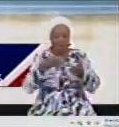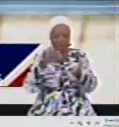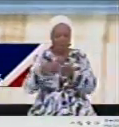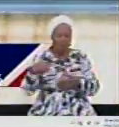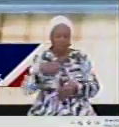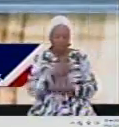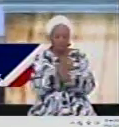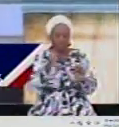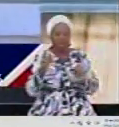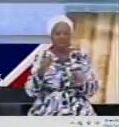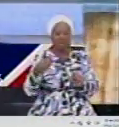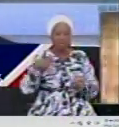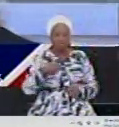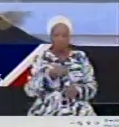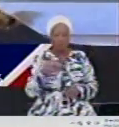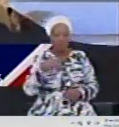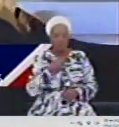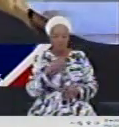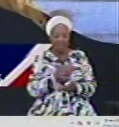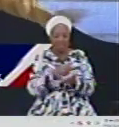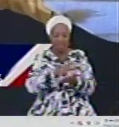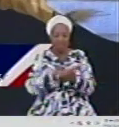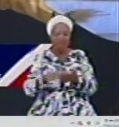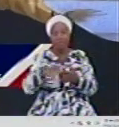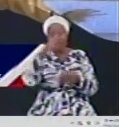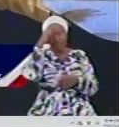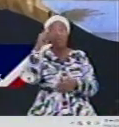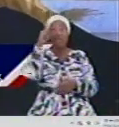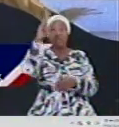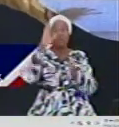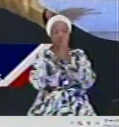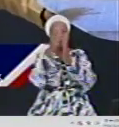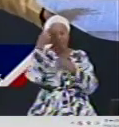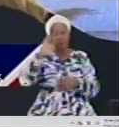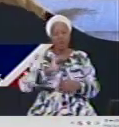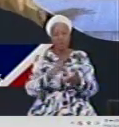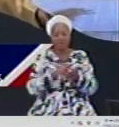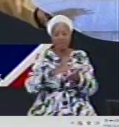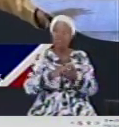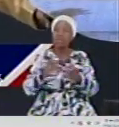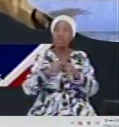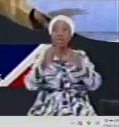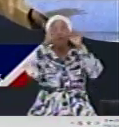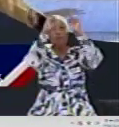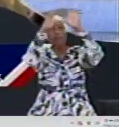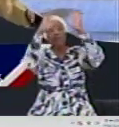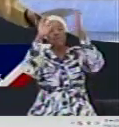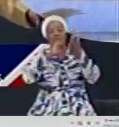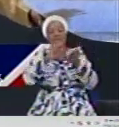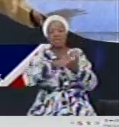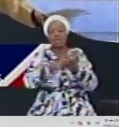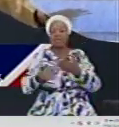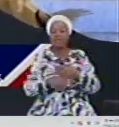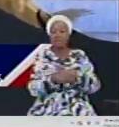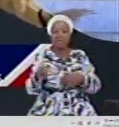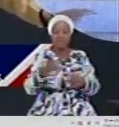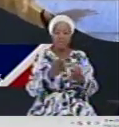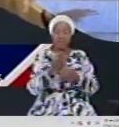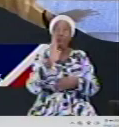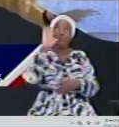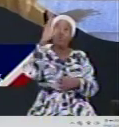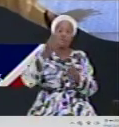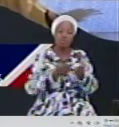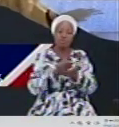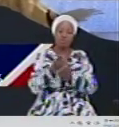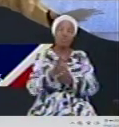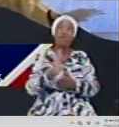were sanctified. He prayed for our sanctification. And he said, Father, sanctify them. Through thy